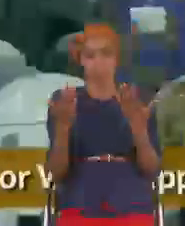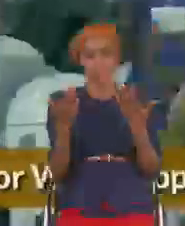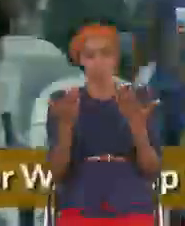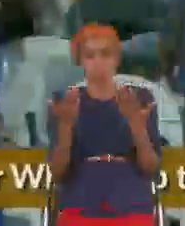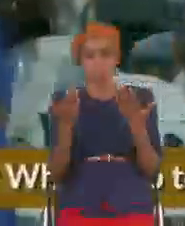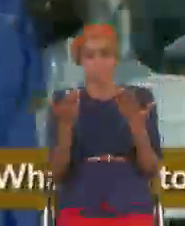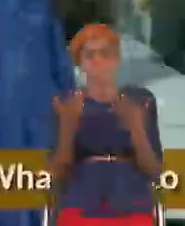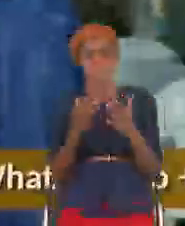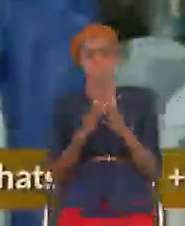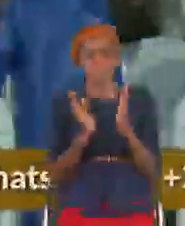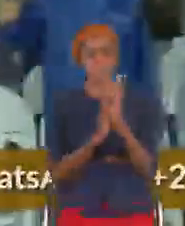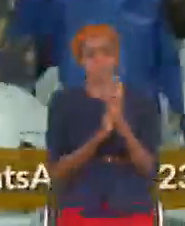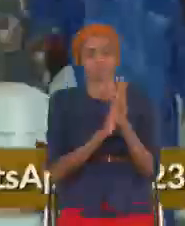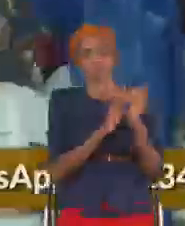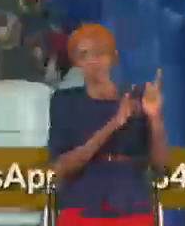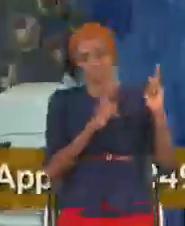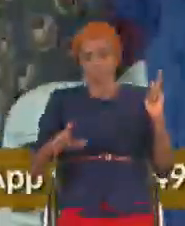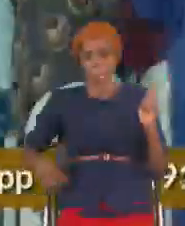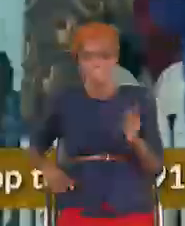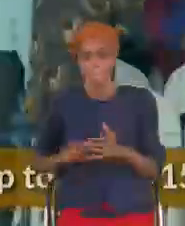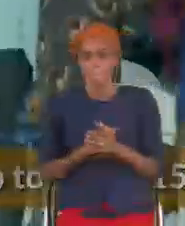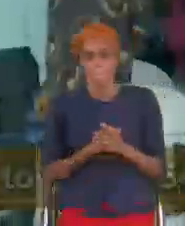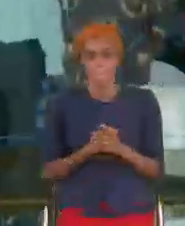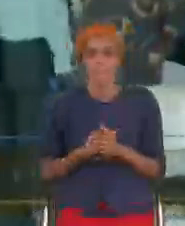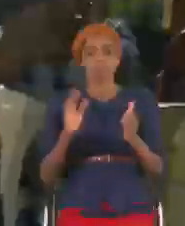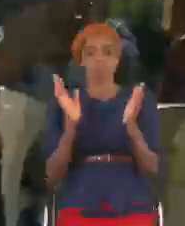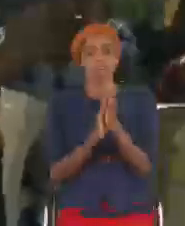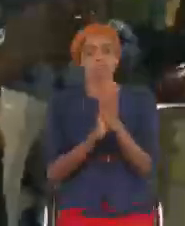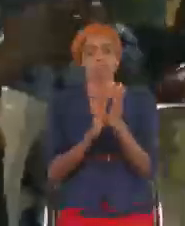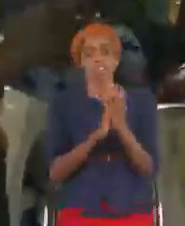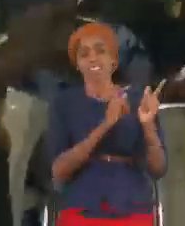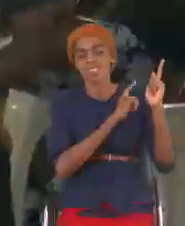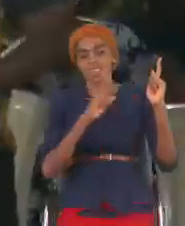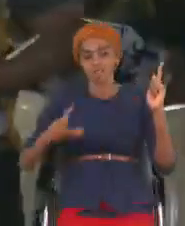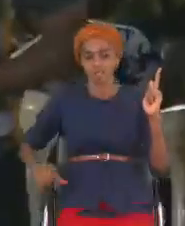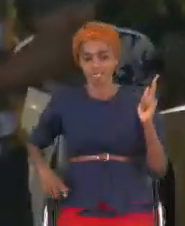Praise the Lord. I said, praise the Lord.